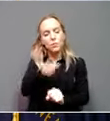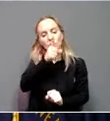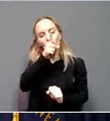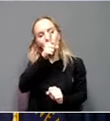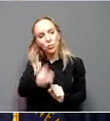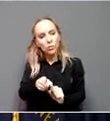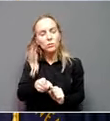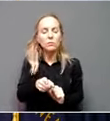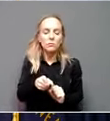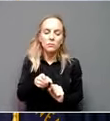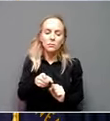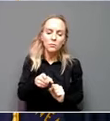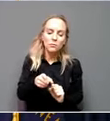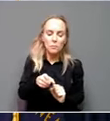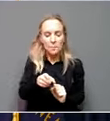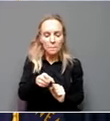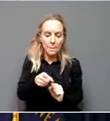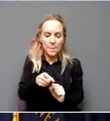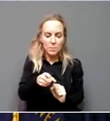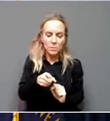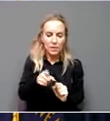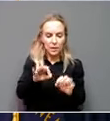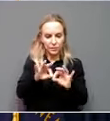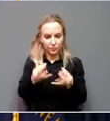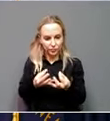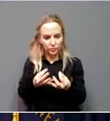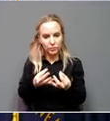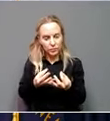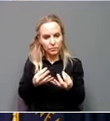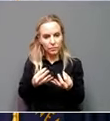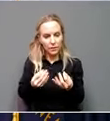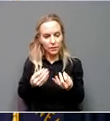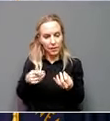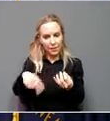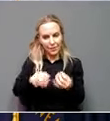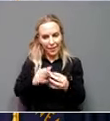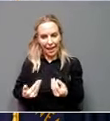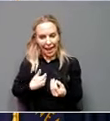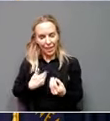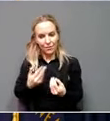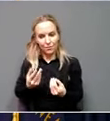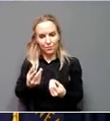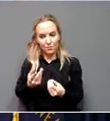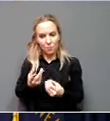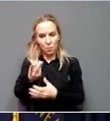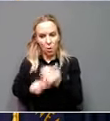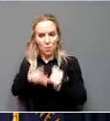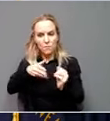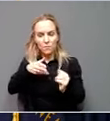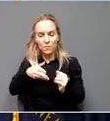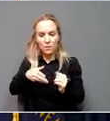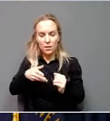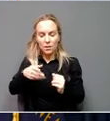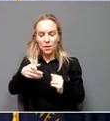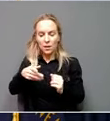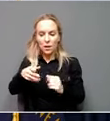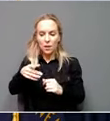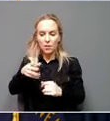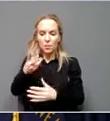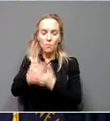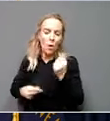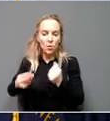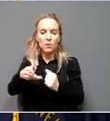that families that are lucky enough to be two-parent families, that both parents can work, that structure